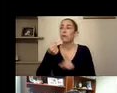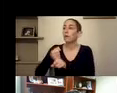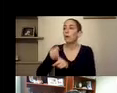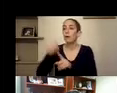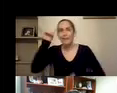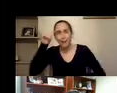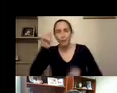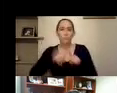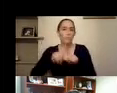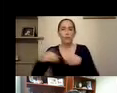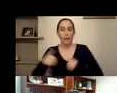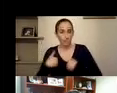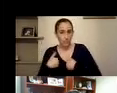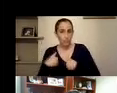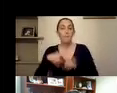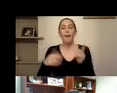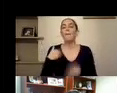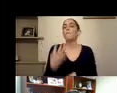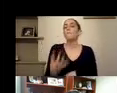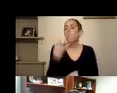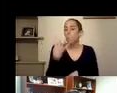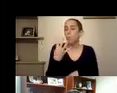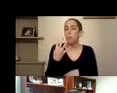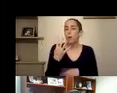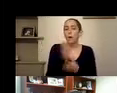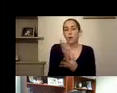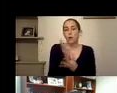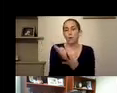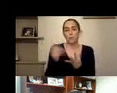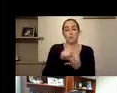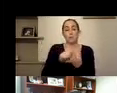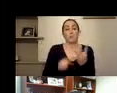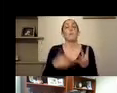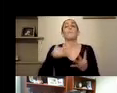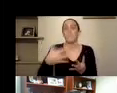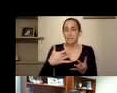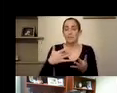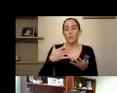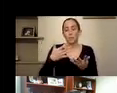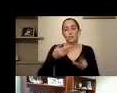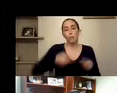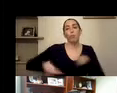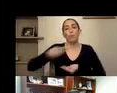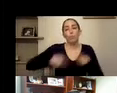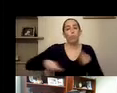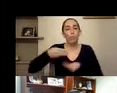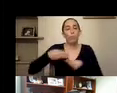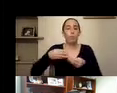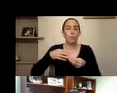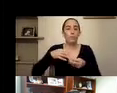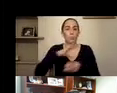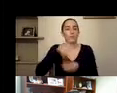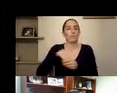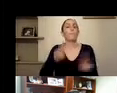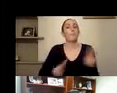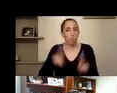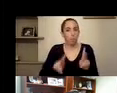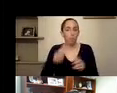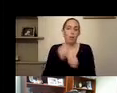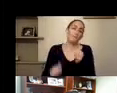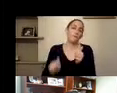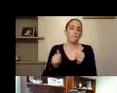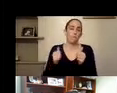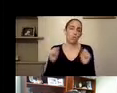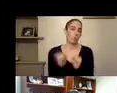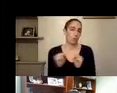There are 4 strains that typically circulate in human populations every winter and cause seasonal respiratory